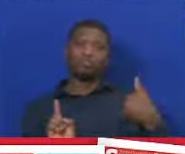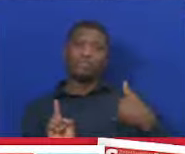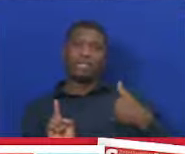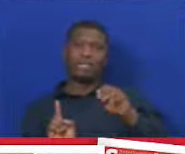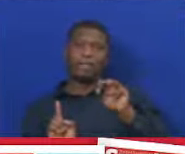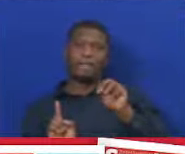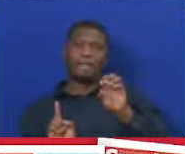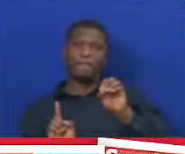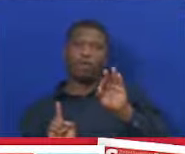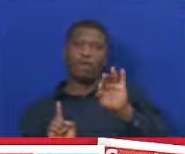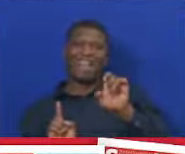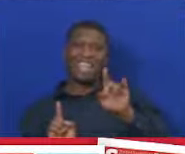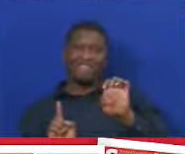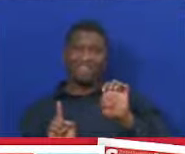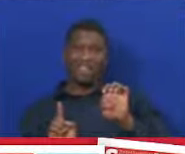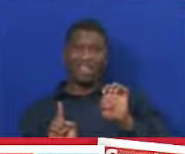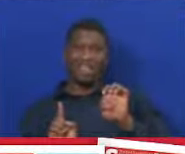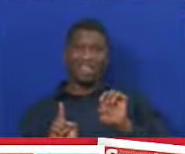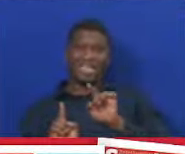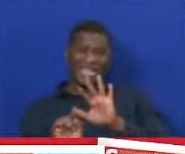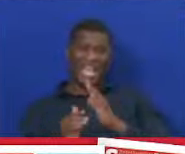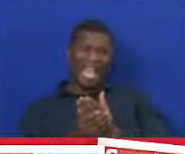and also the arrest of